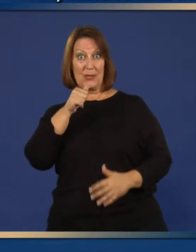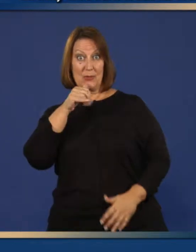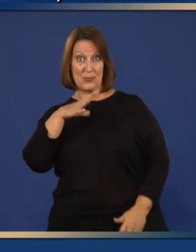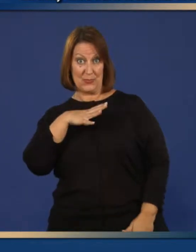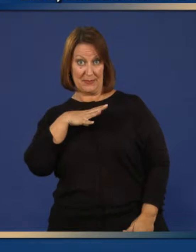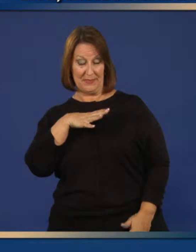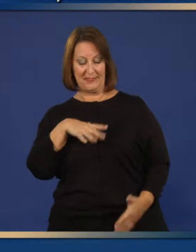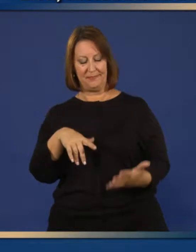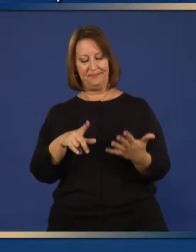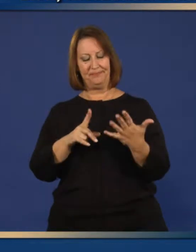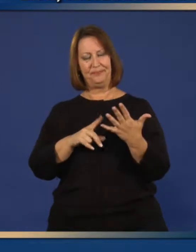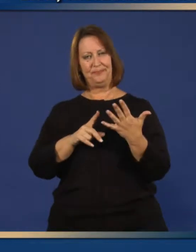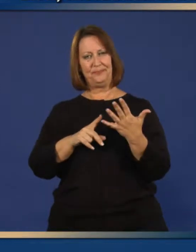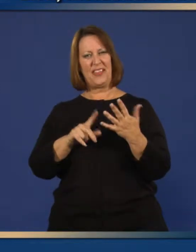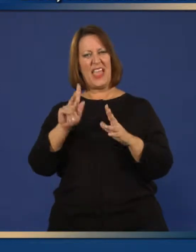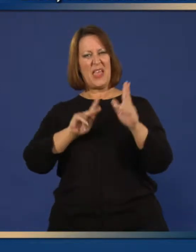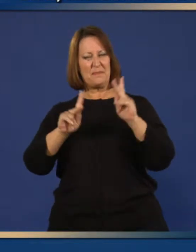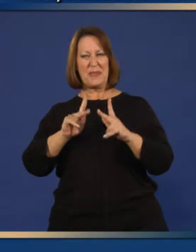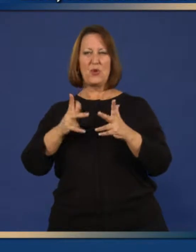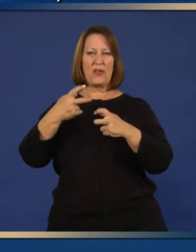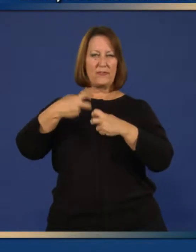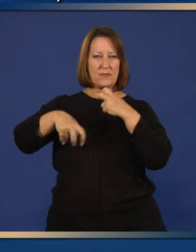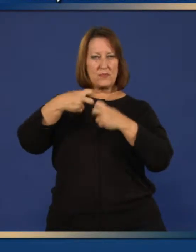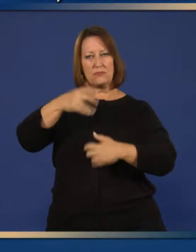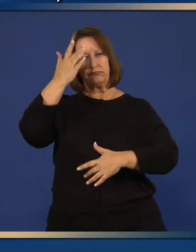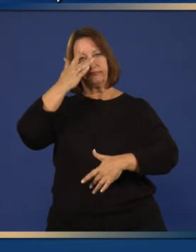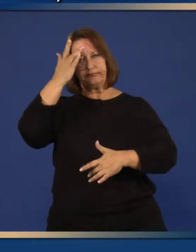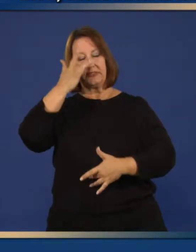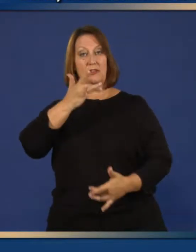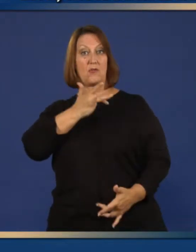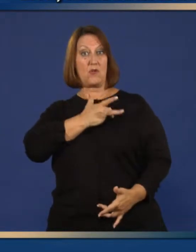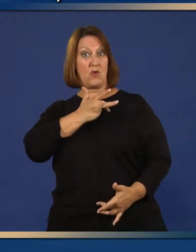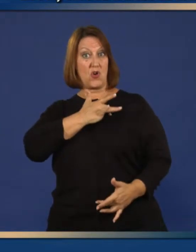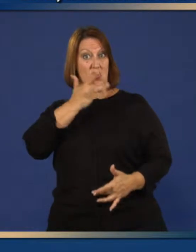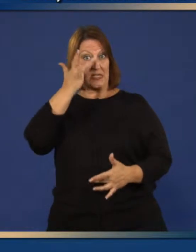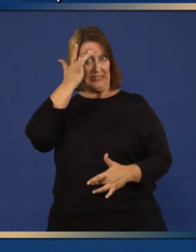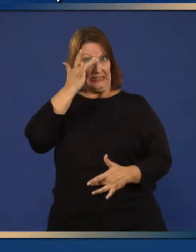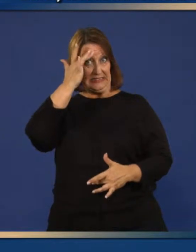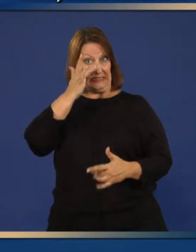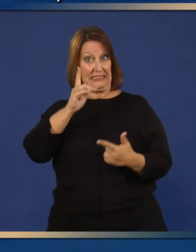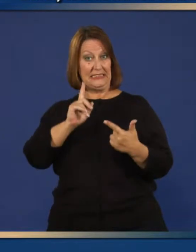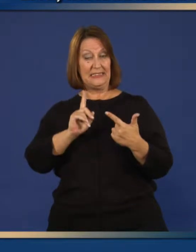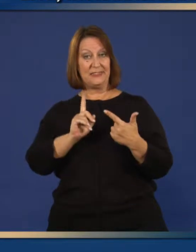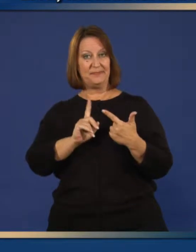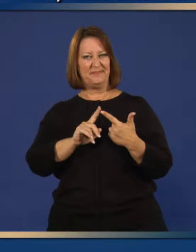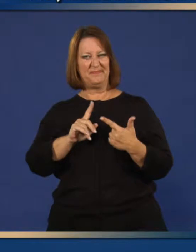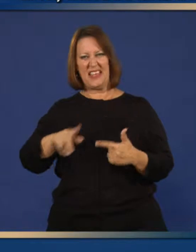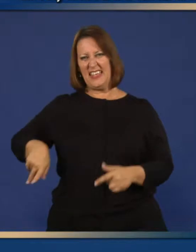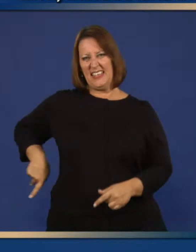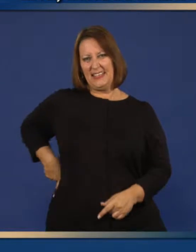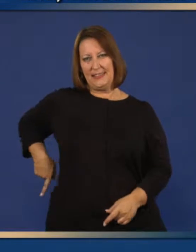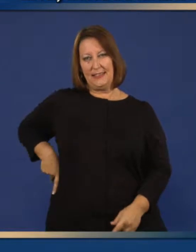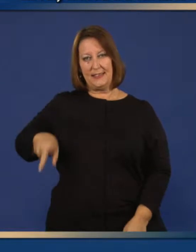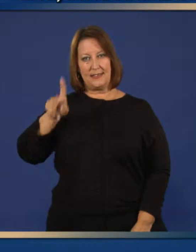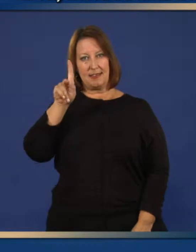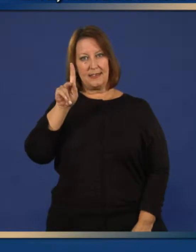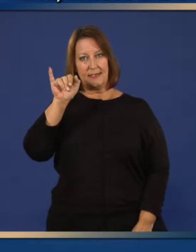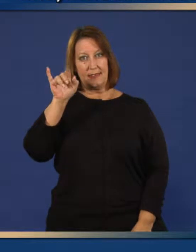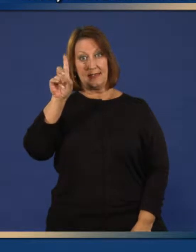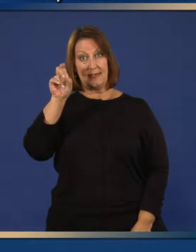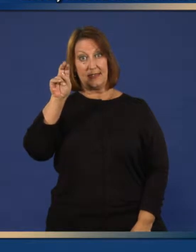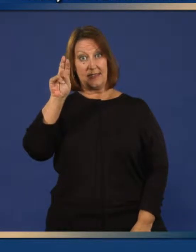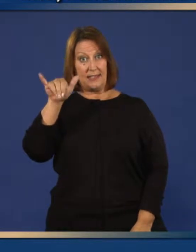People who have long-term health problems with heart disease, kidney or